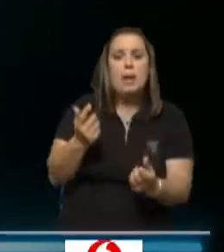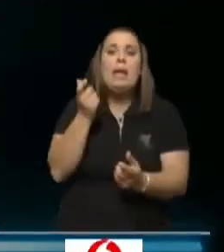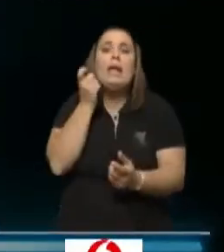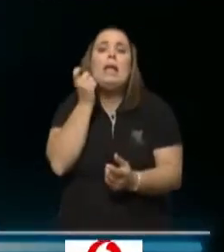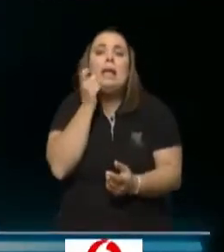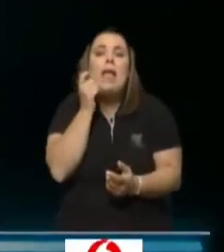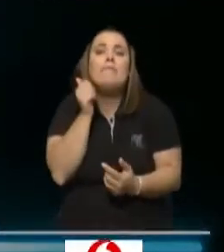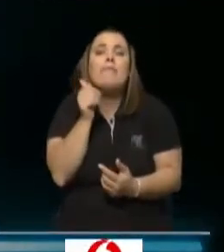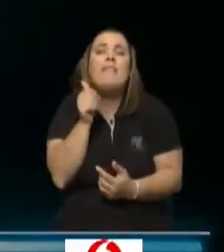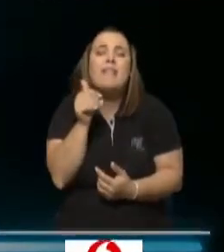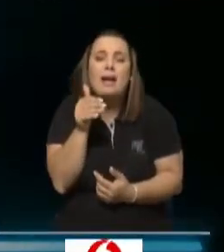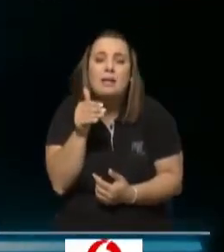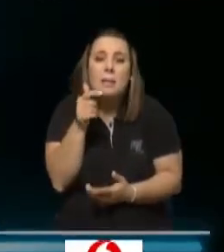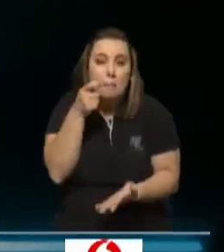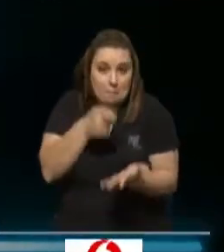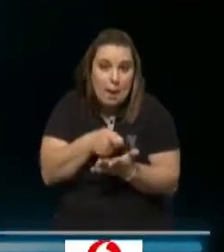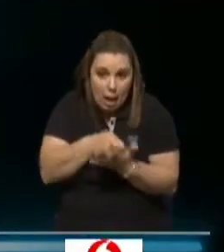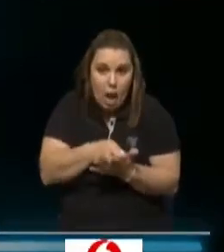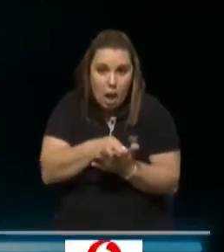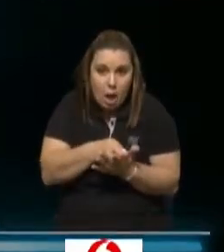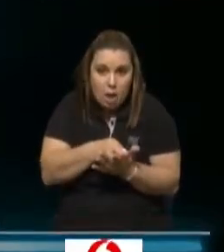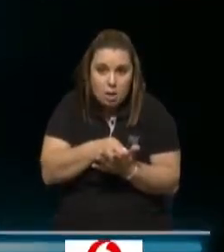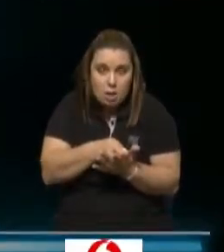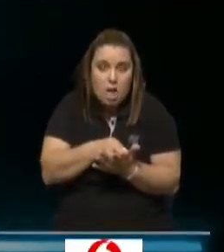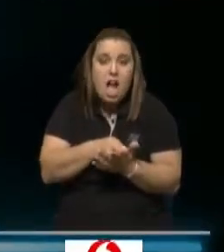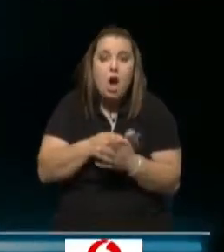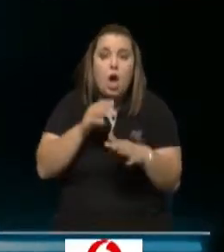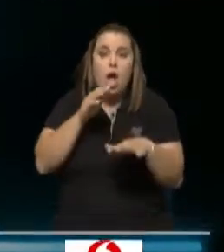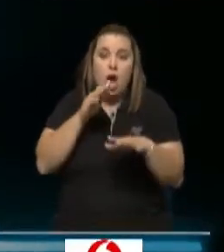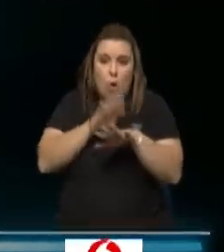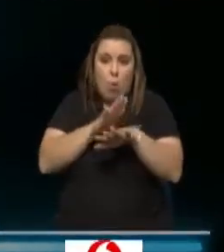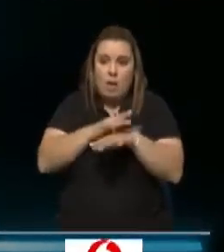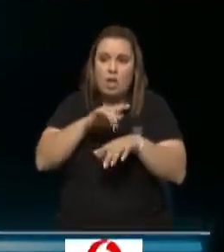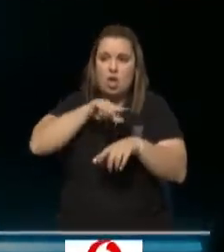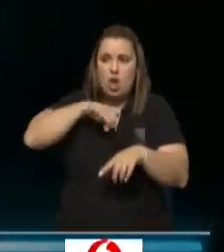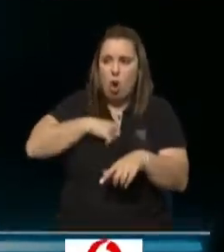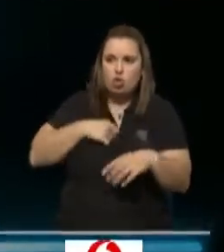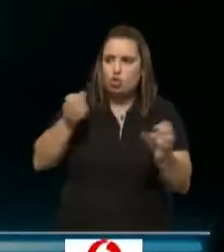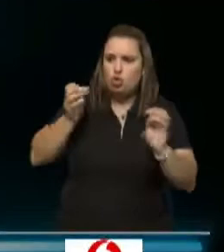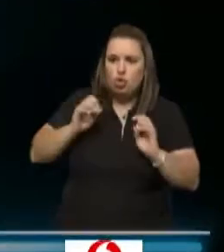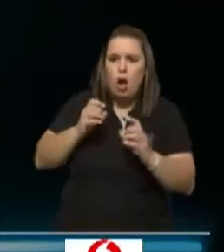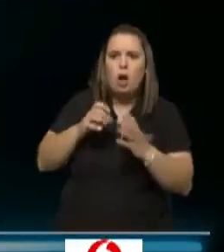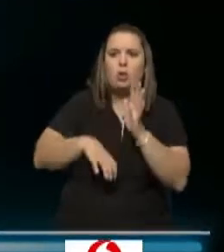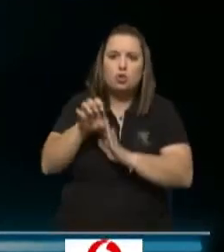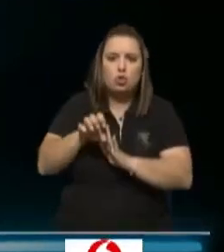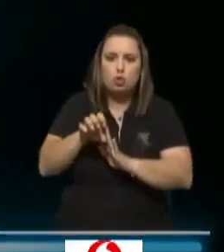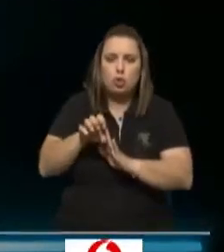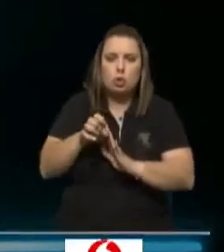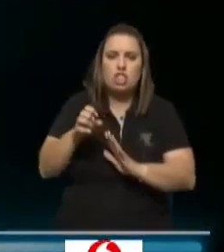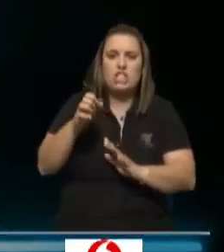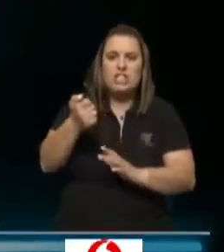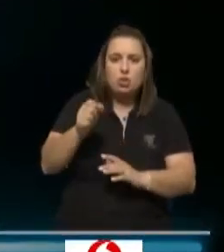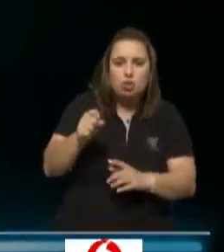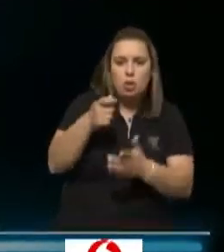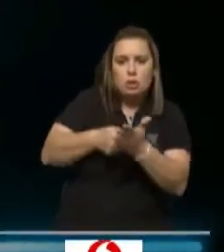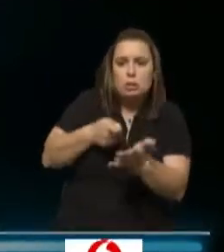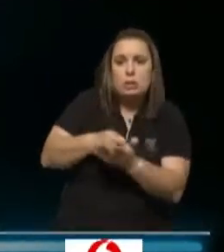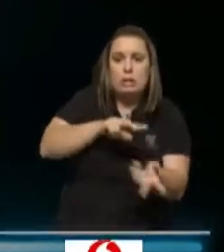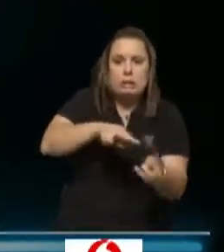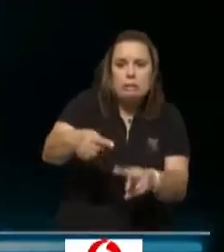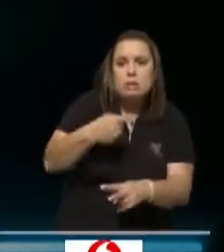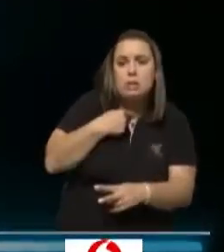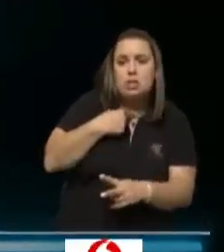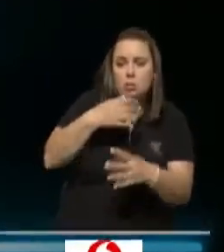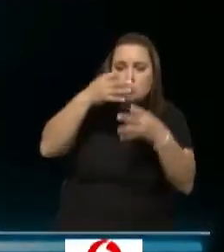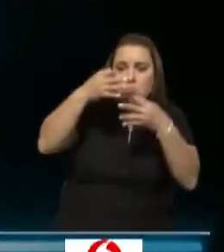customers, for the shareholders. But who's going to foot the bill of not having the conditions to invest